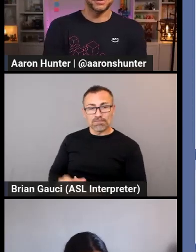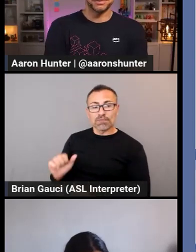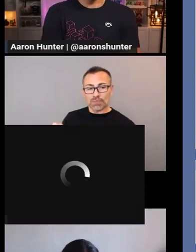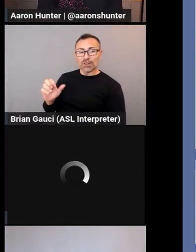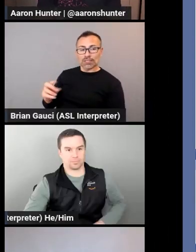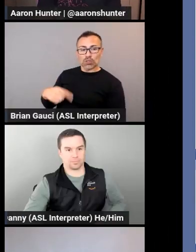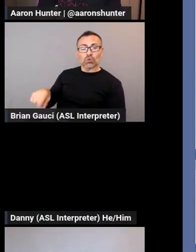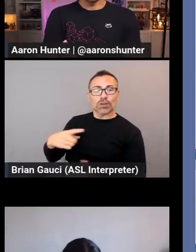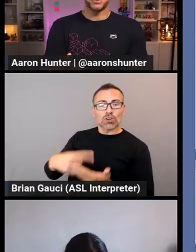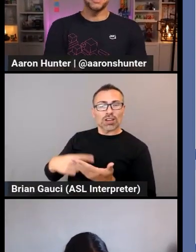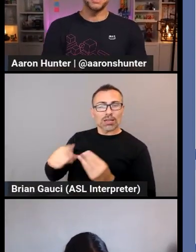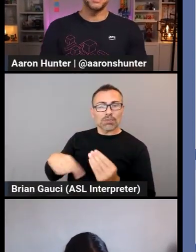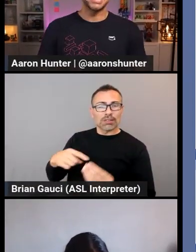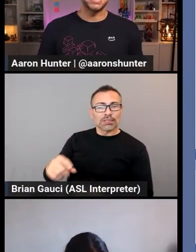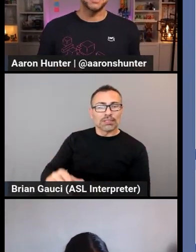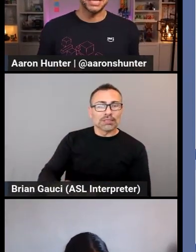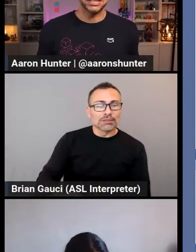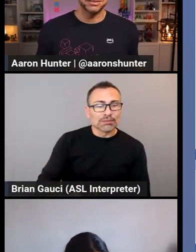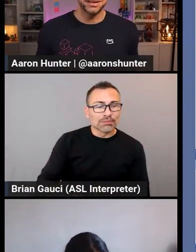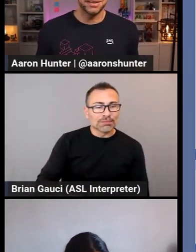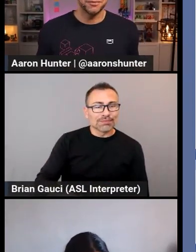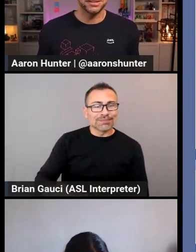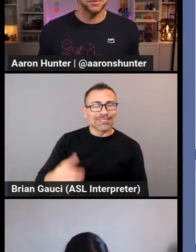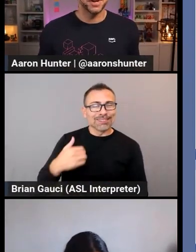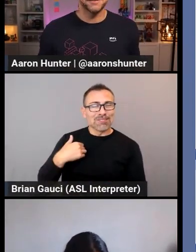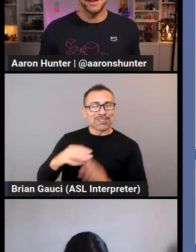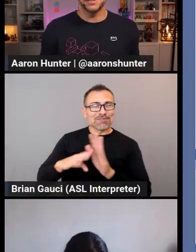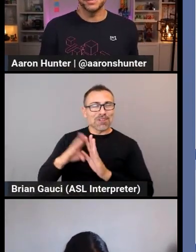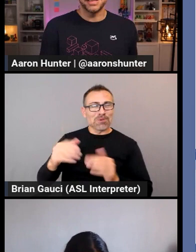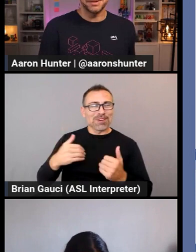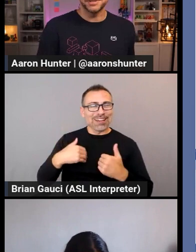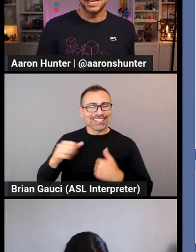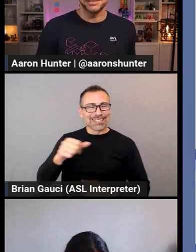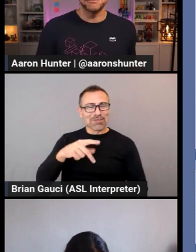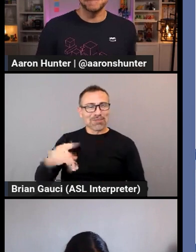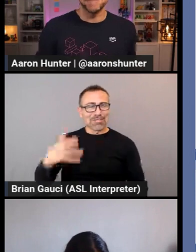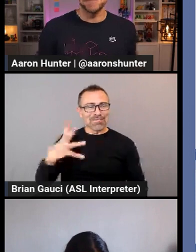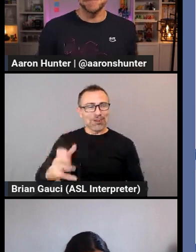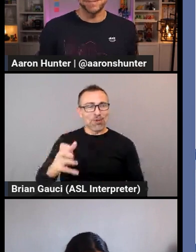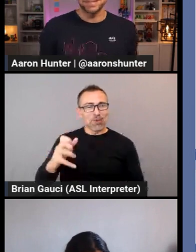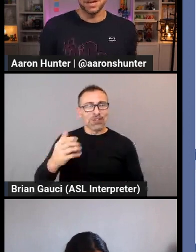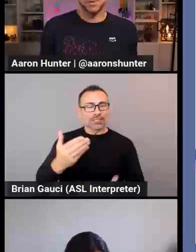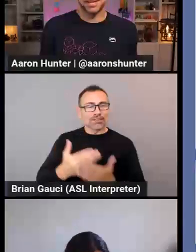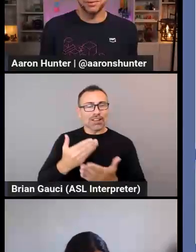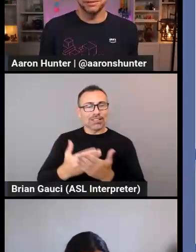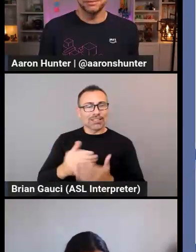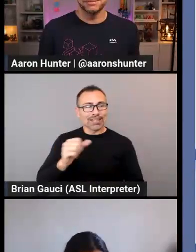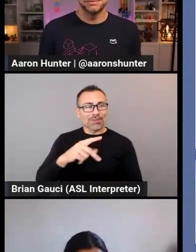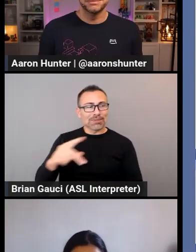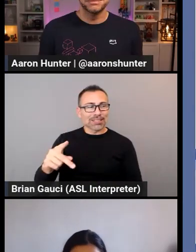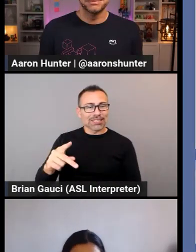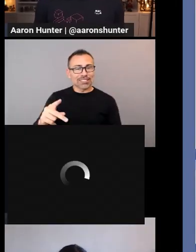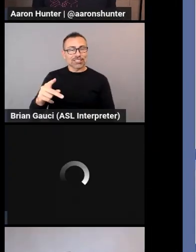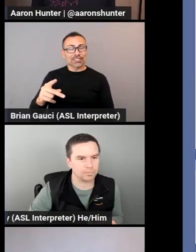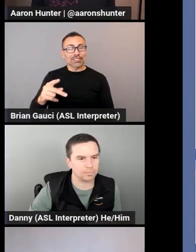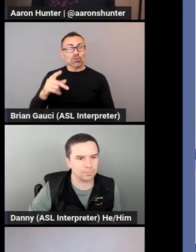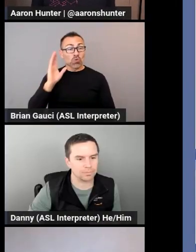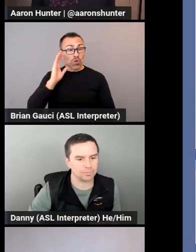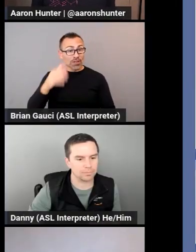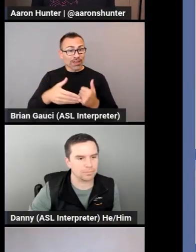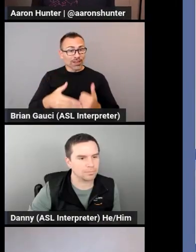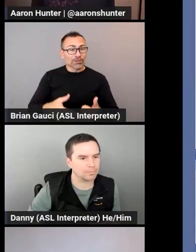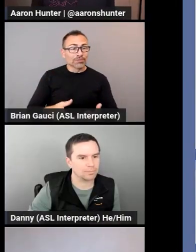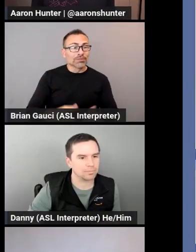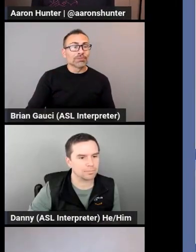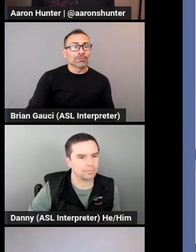developer who, I don't know, maybe has an application and they want some way to validate that application. Can this help with that as well? Exactly.